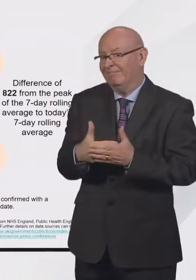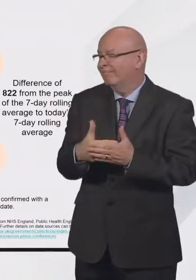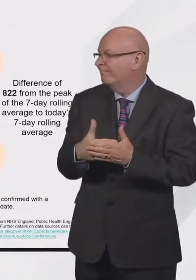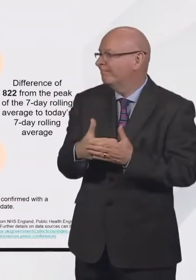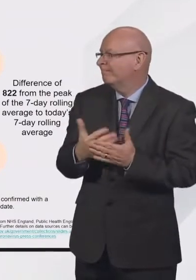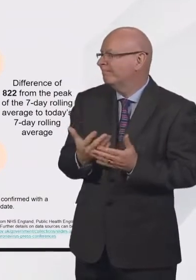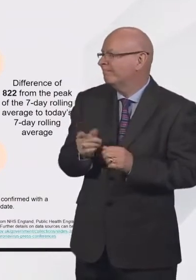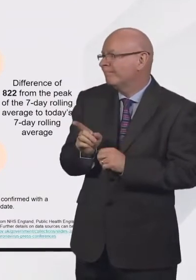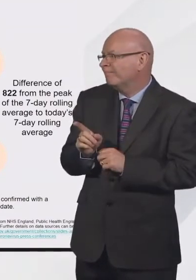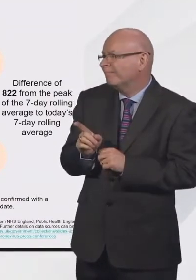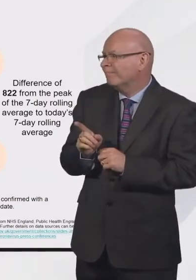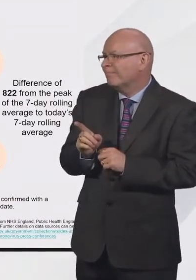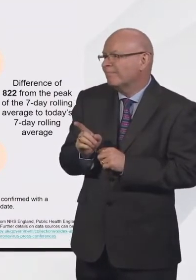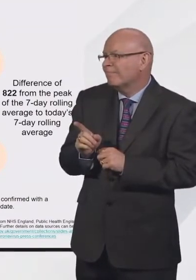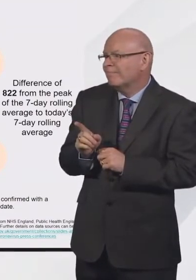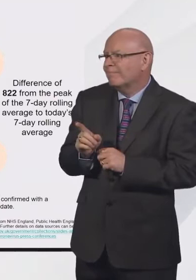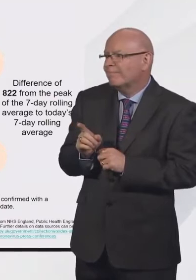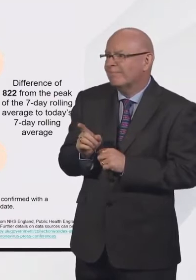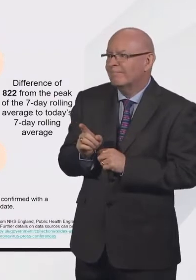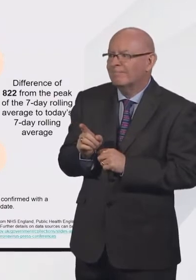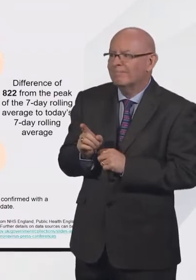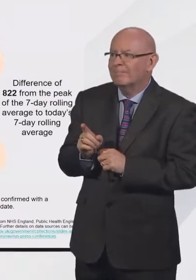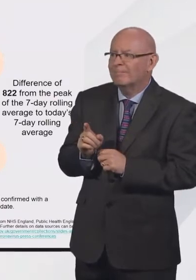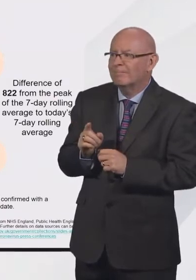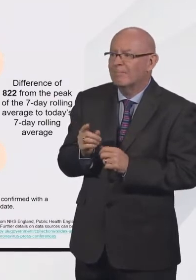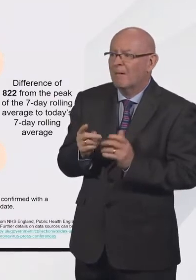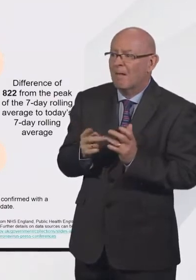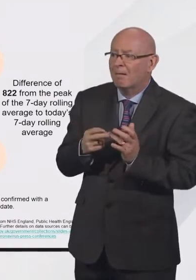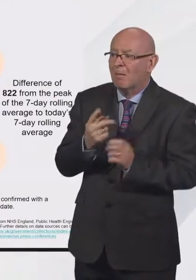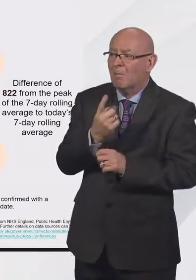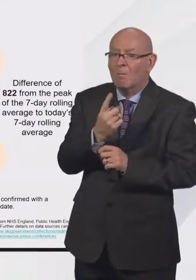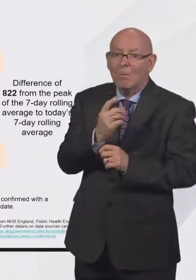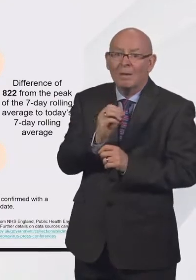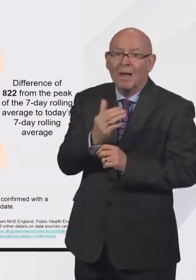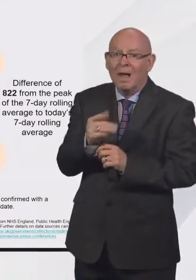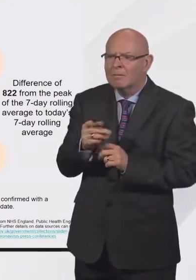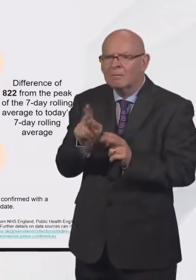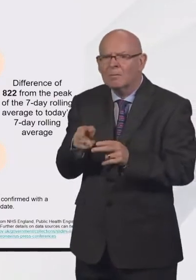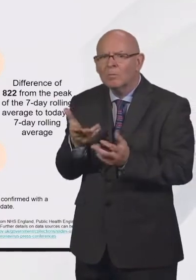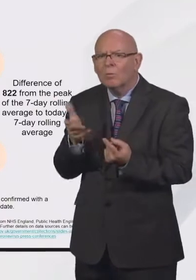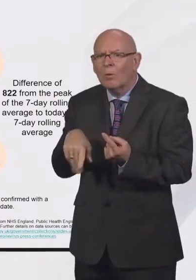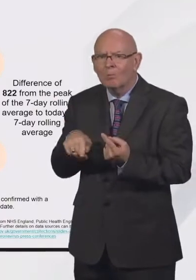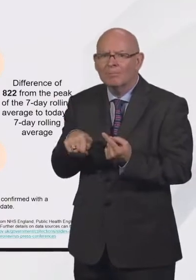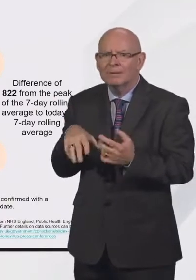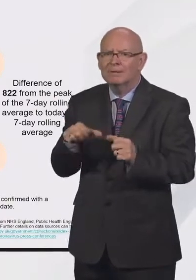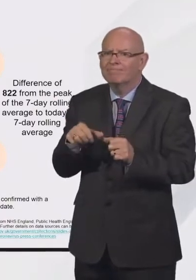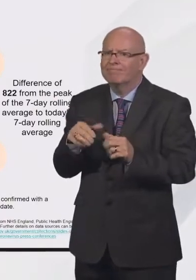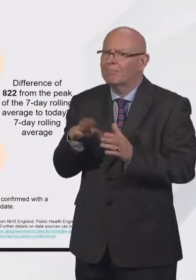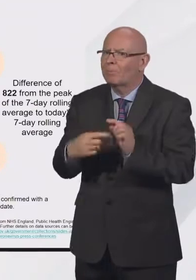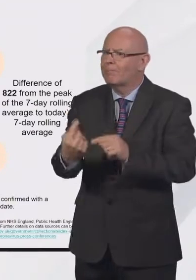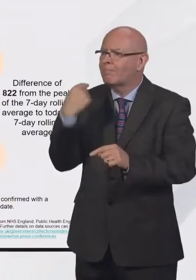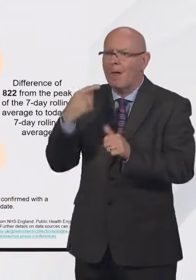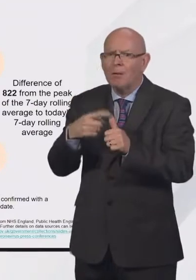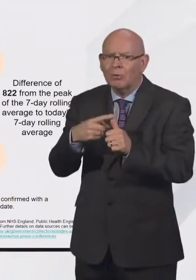been identified and added to the total. As measured by a 7-day rolling average, the UK